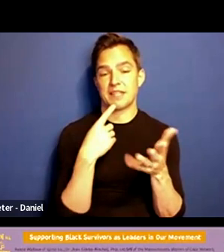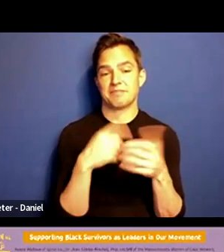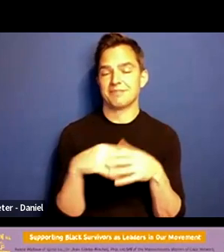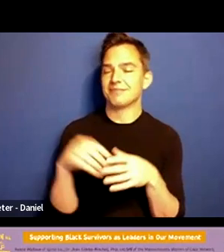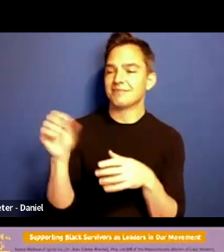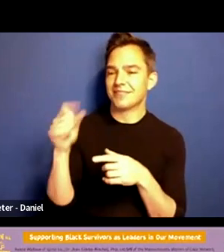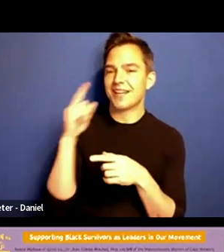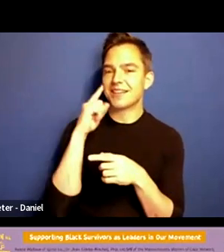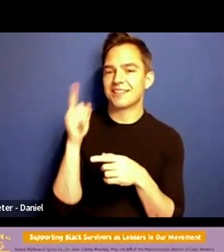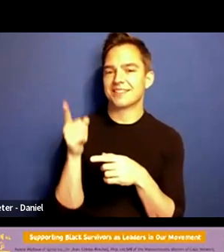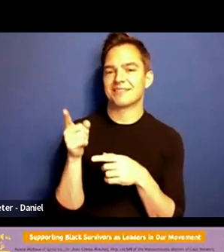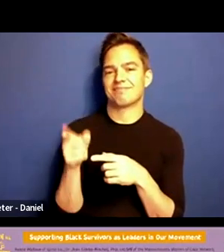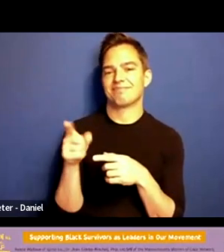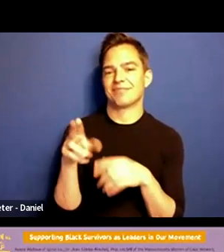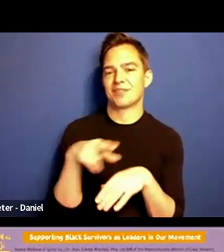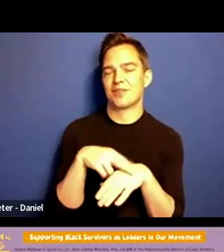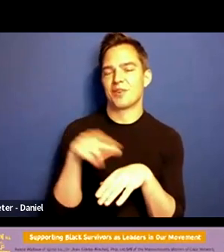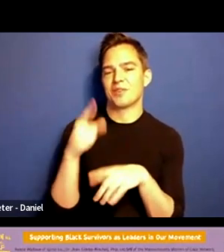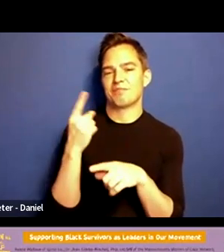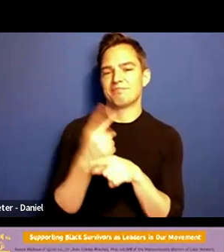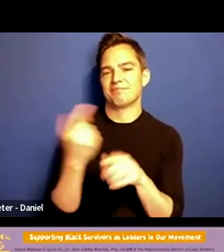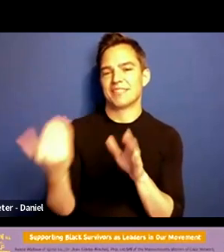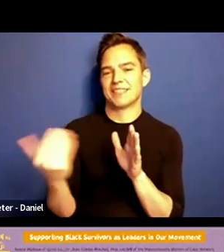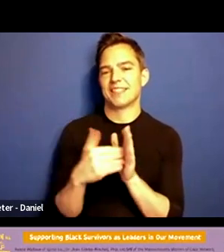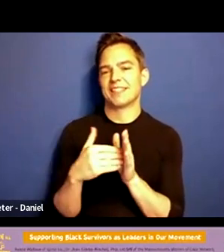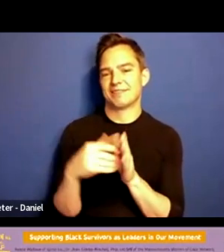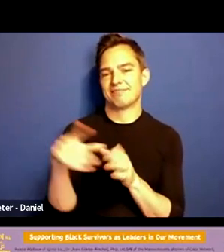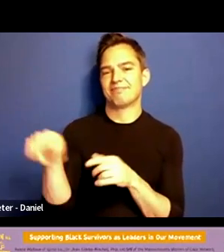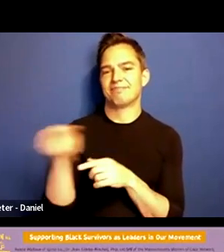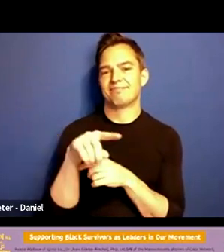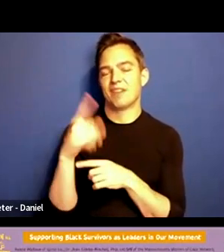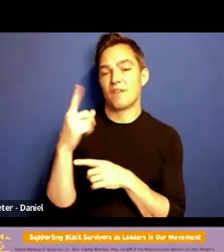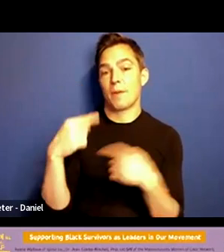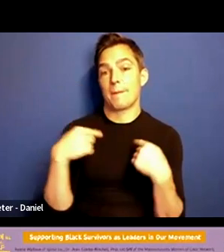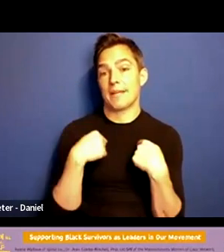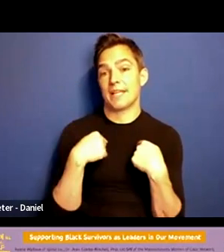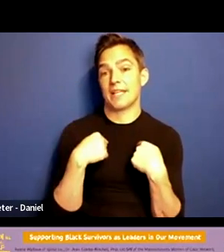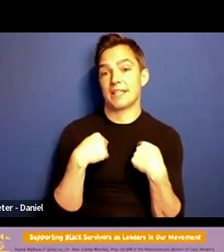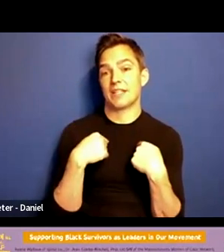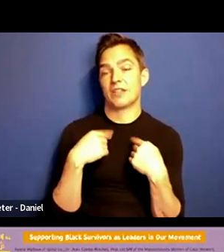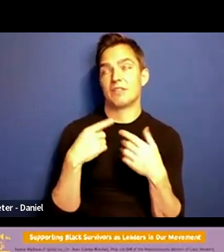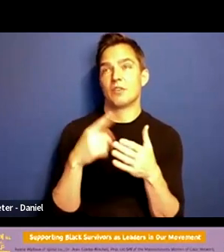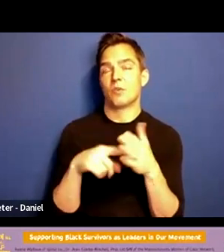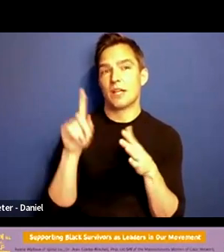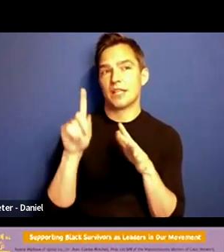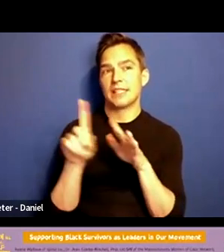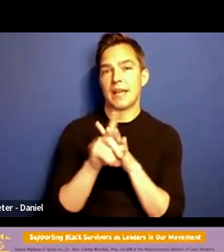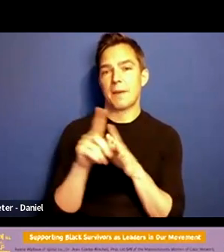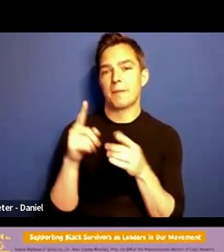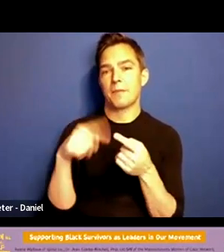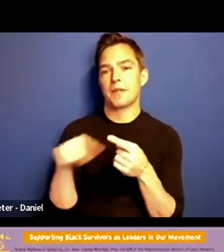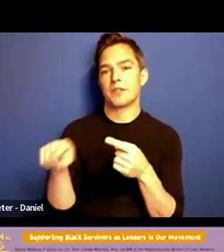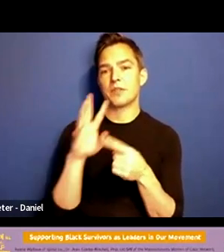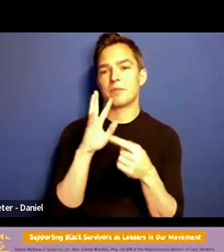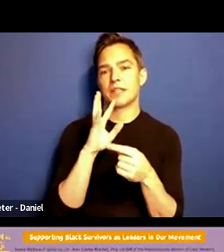Yeah, I think you, of course, are spot on again. I think for me, what was coming up when you were speaking was about that